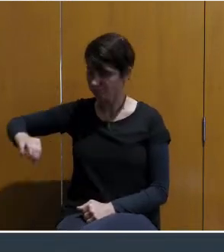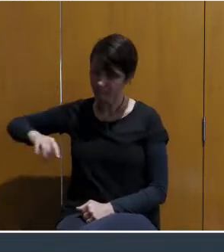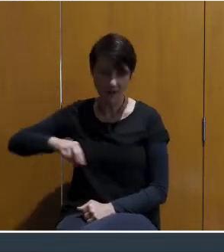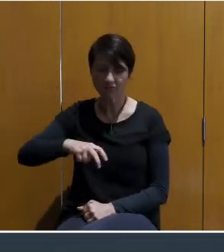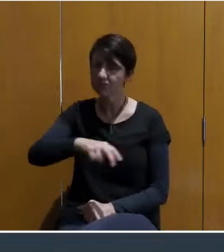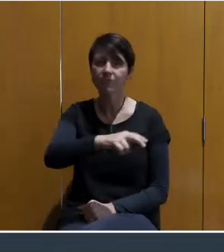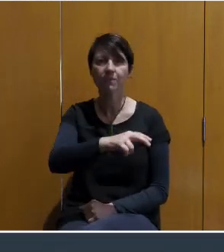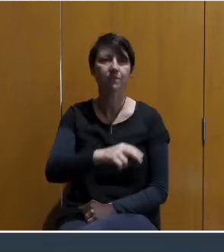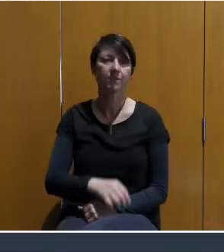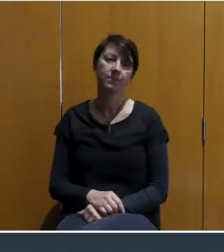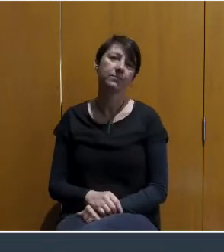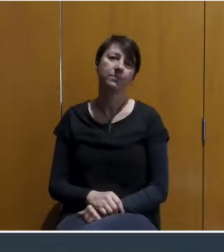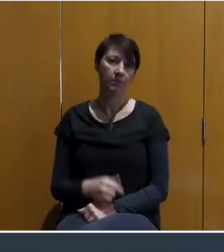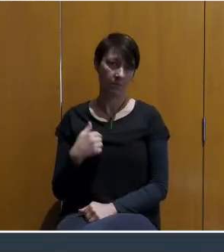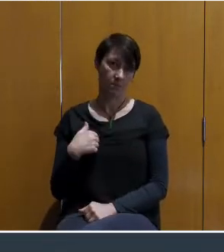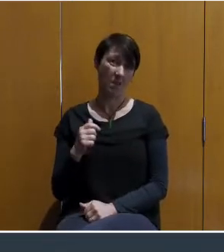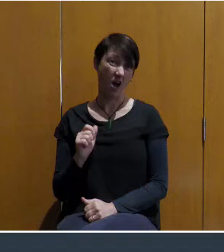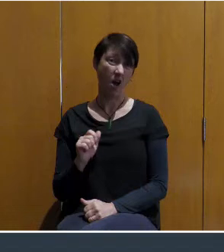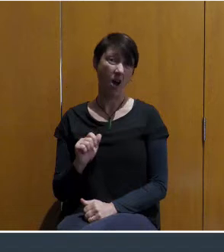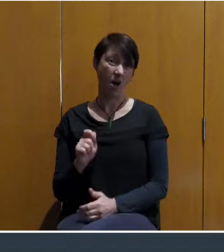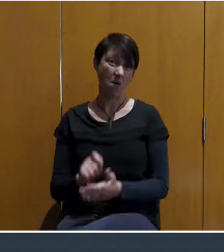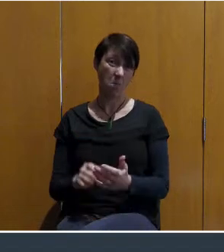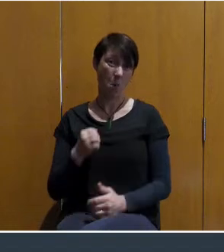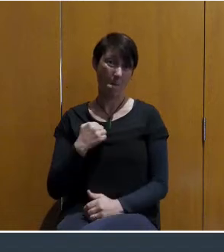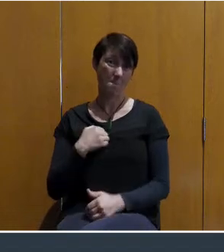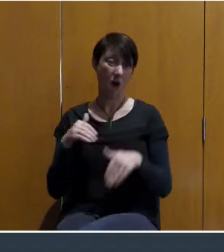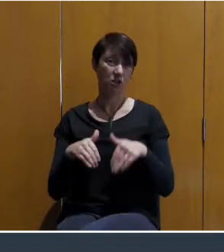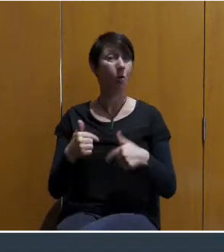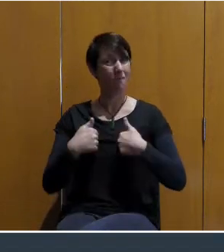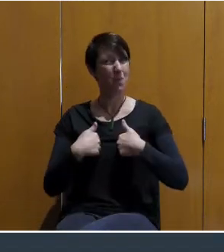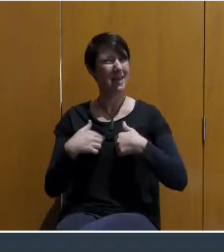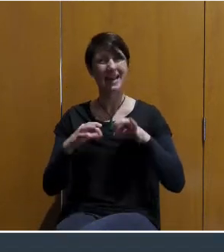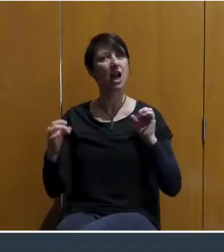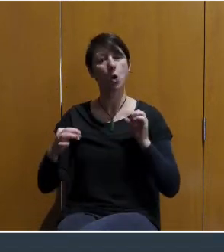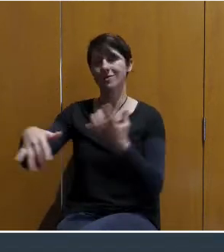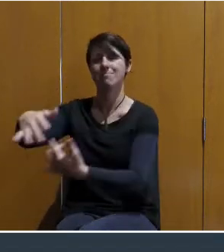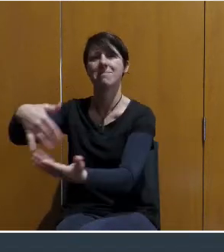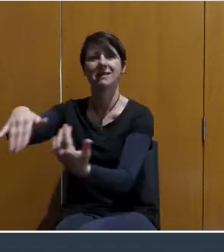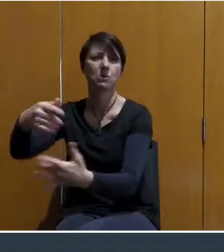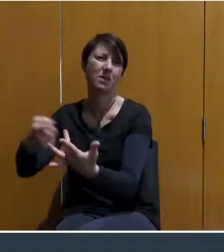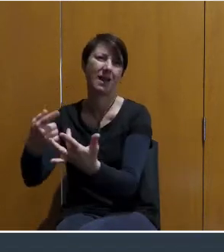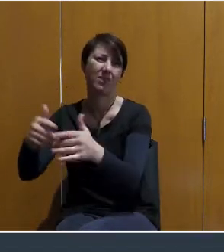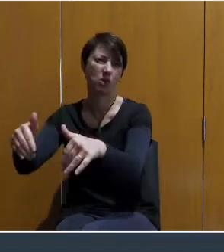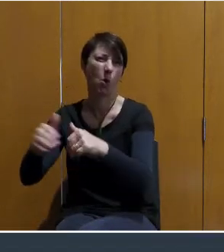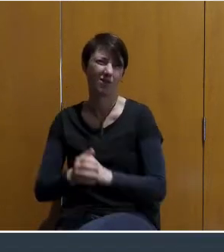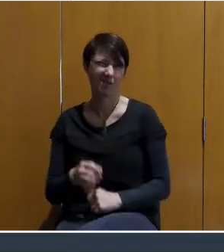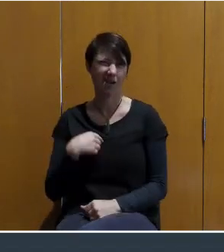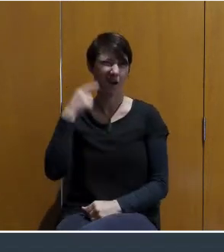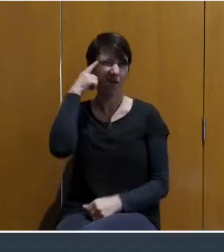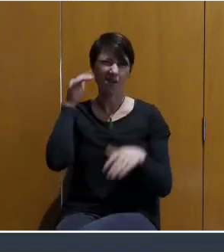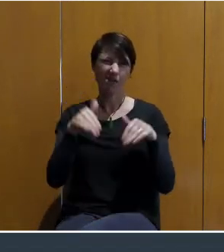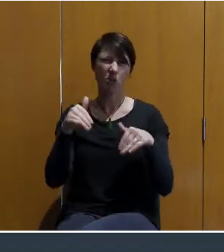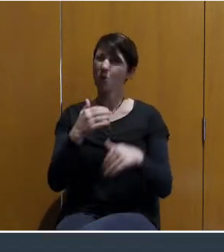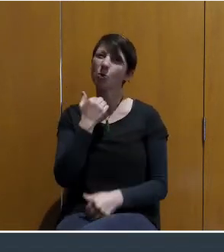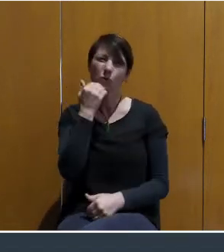got my dog for me, not for them to meet other dogs. Do you know what I mean? Dogs are over-socialised here. We need